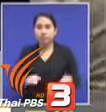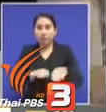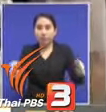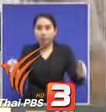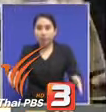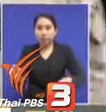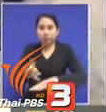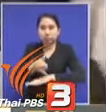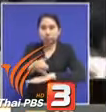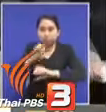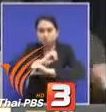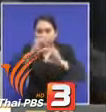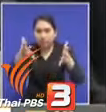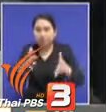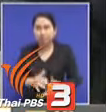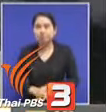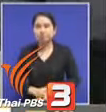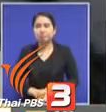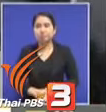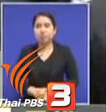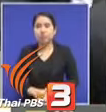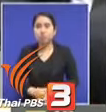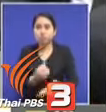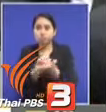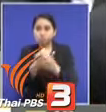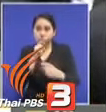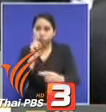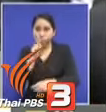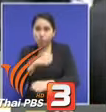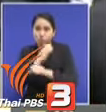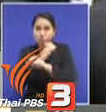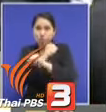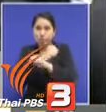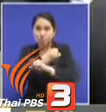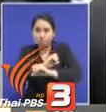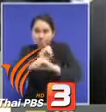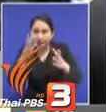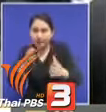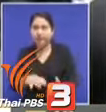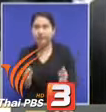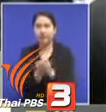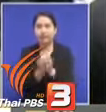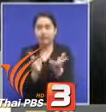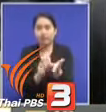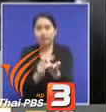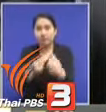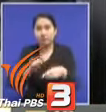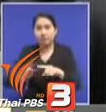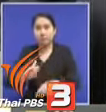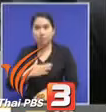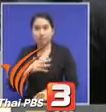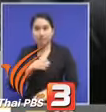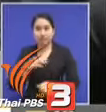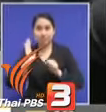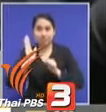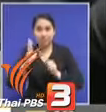session. And I think Khun Wanlop Tangkhananulak, one of the senators, summed it up quite well. He said he